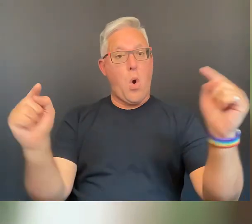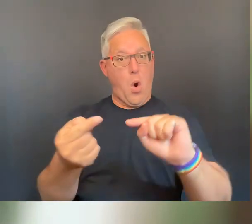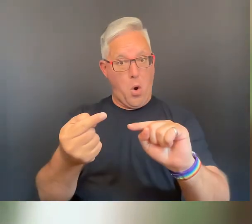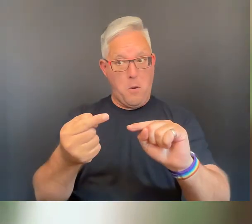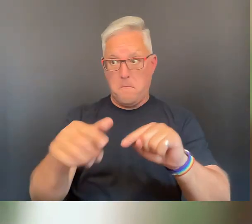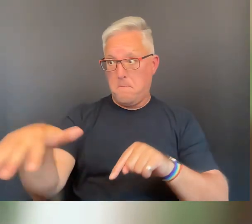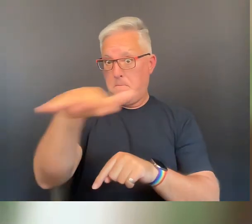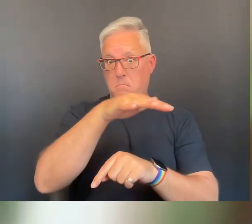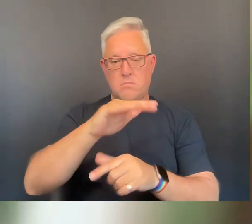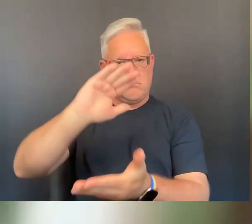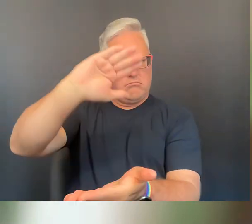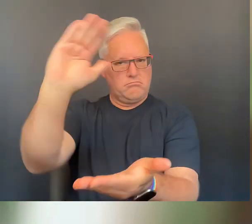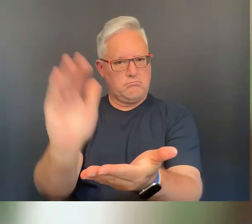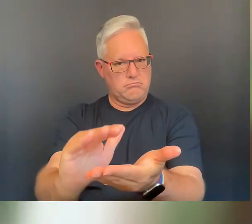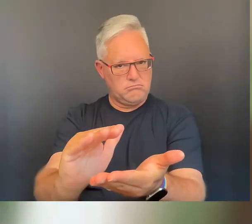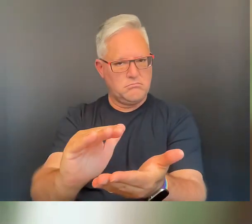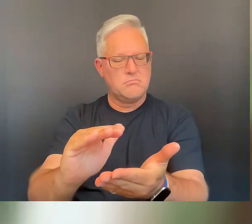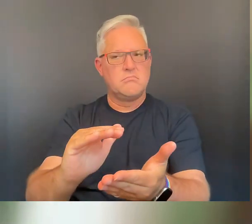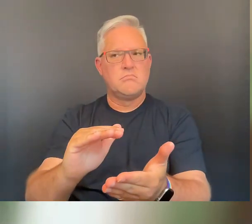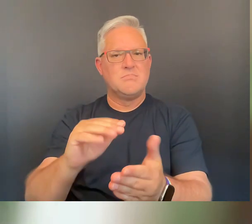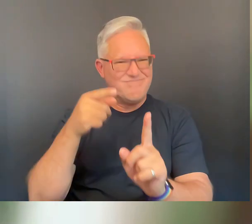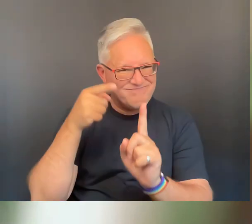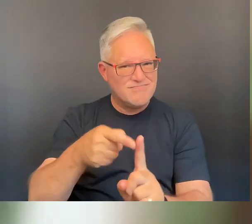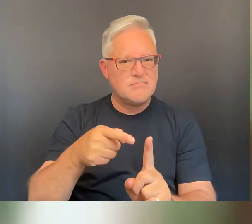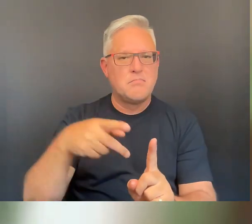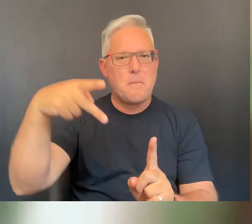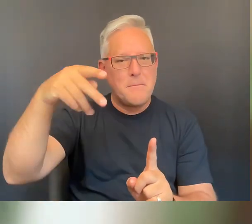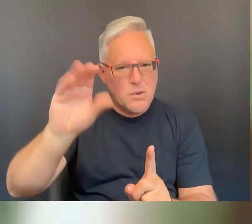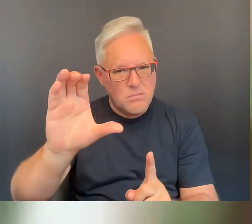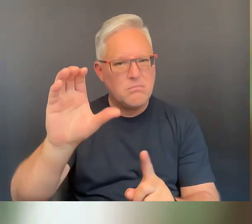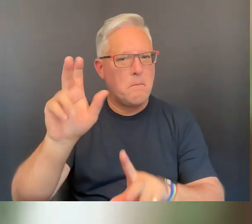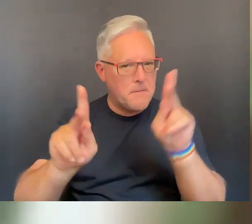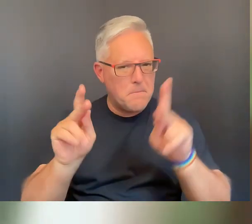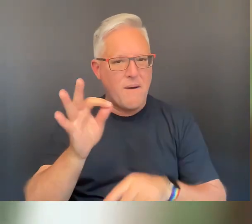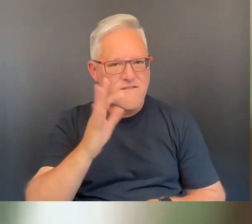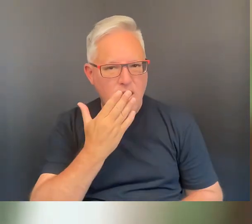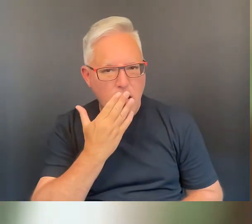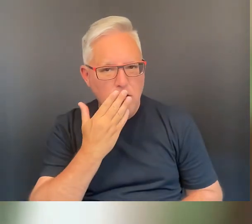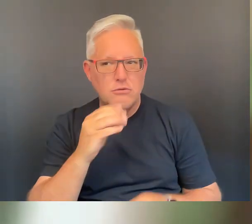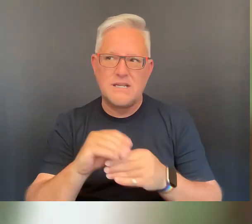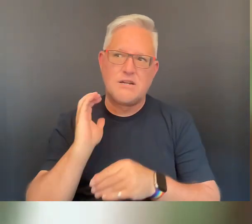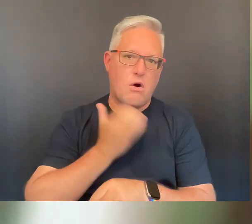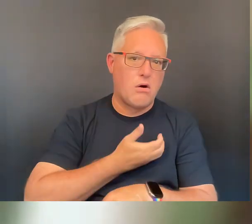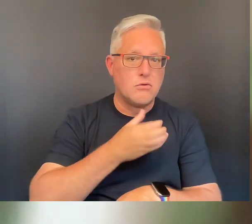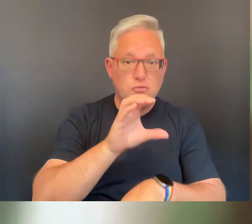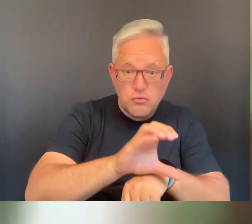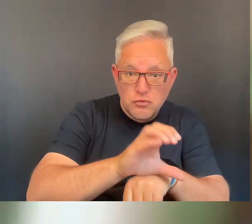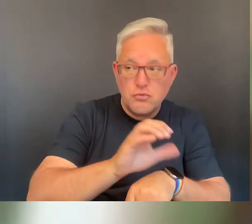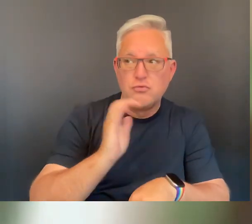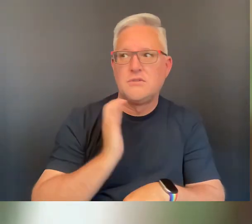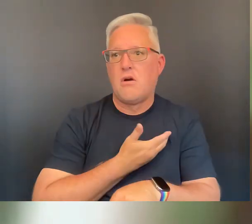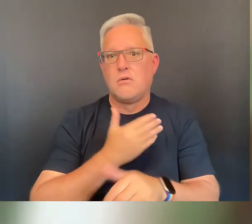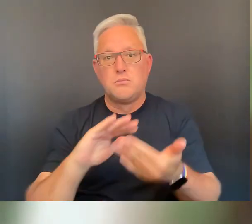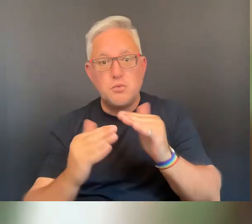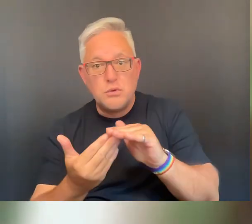decreasing harm to people of color that are in our congregations and in our church and in the world.